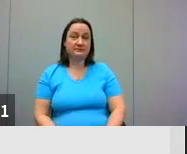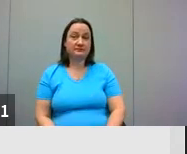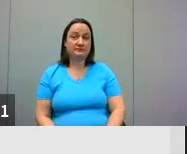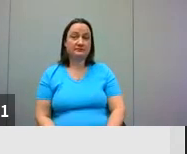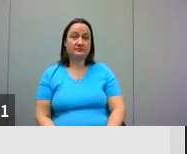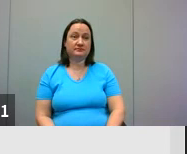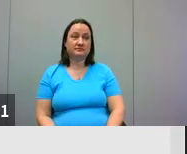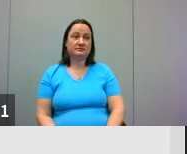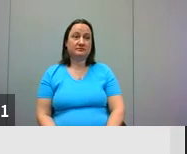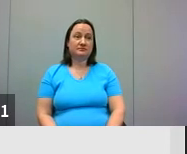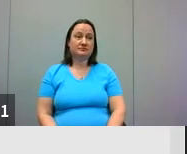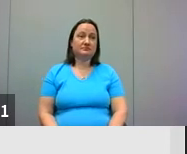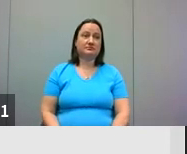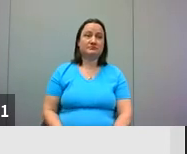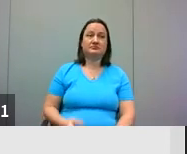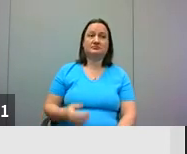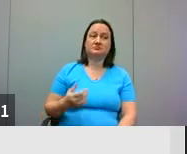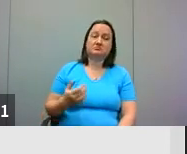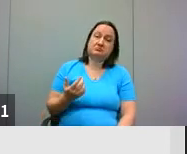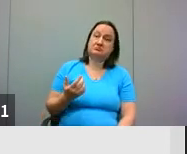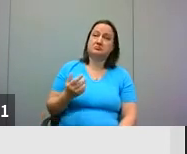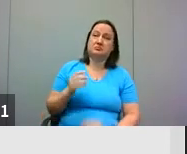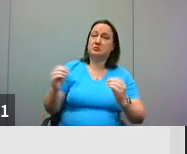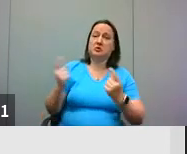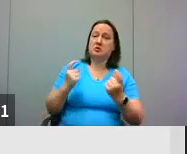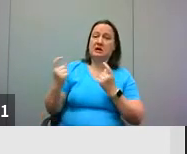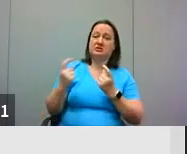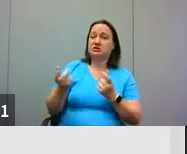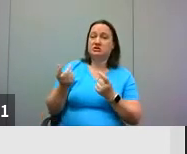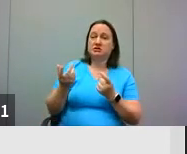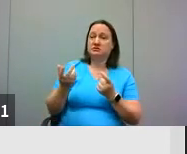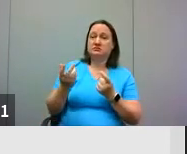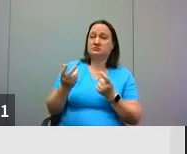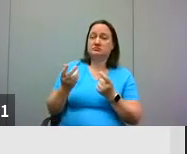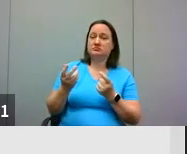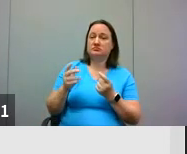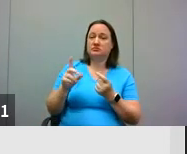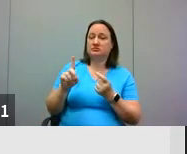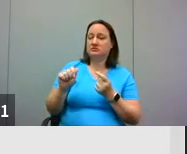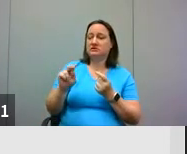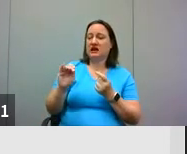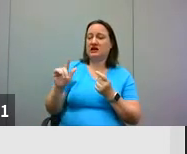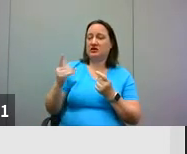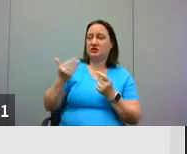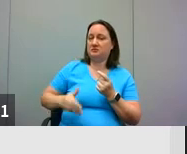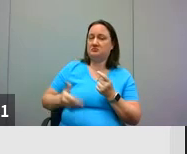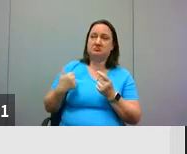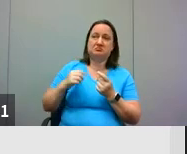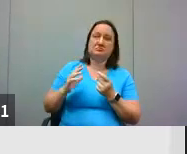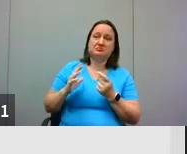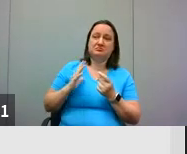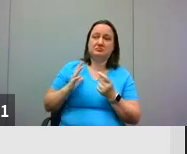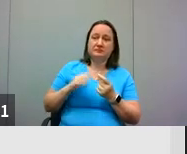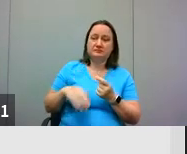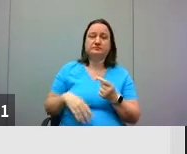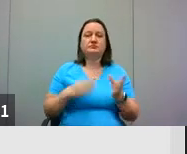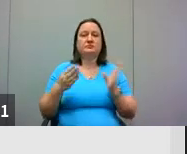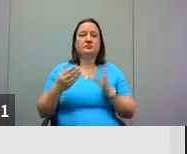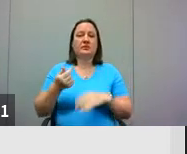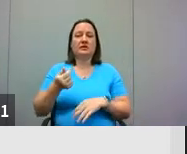No, it's Garrett, pretty straightforward. Okay. Anything, Garrett? No, again, it looked